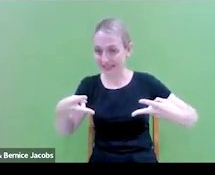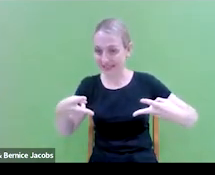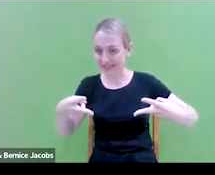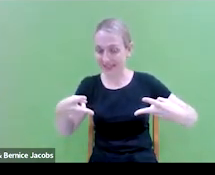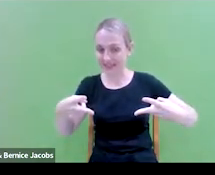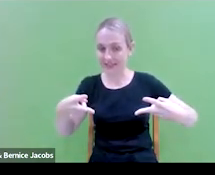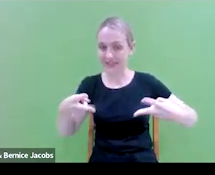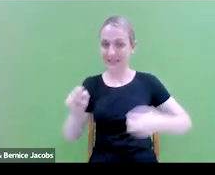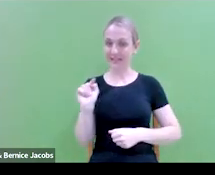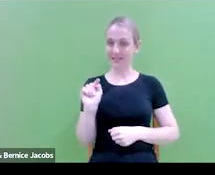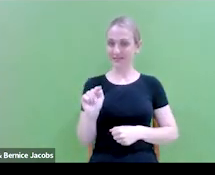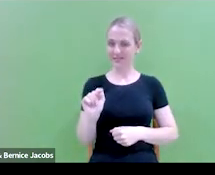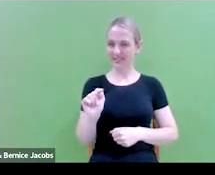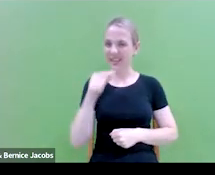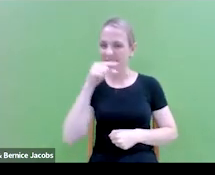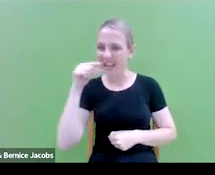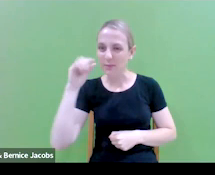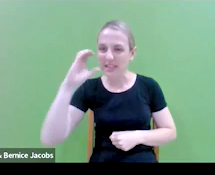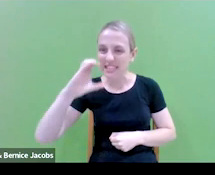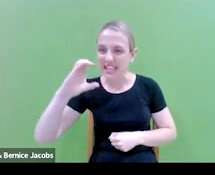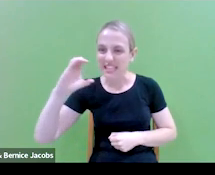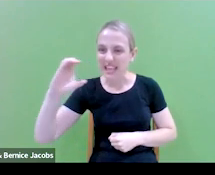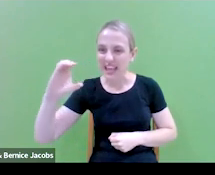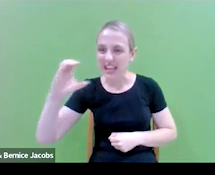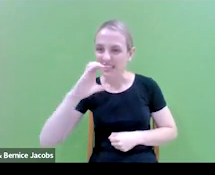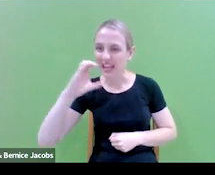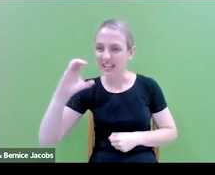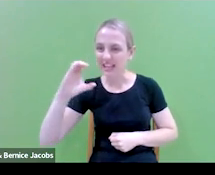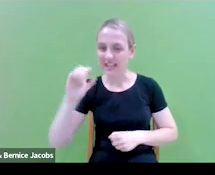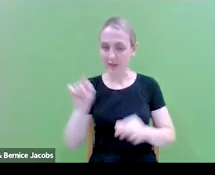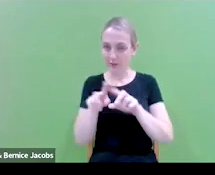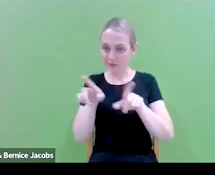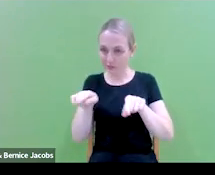it looks like this, where you'll be able to